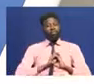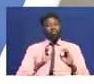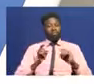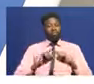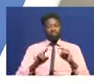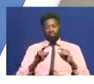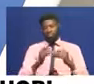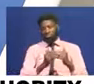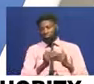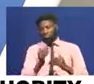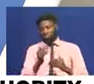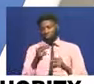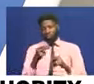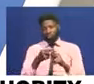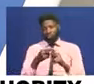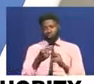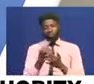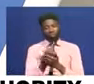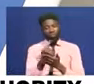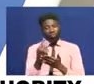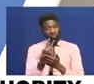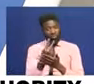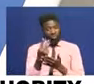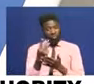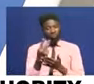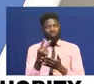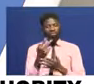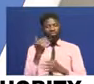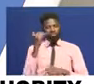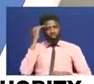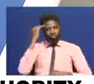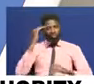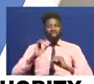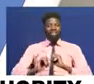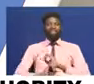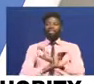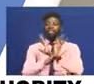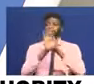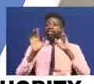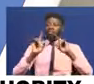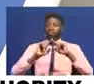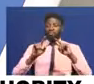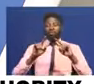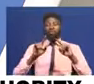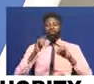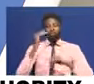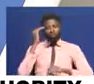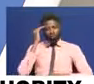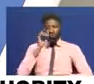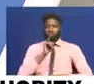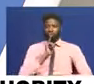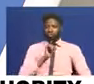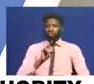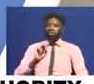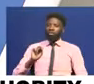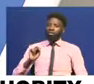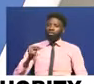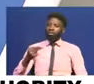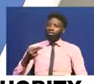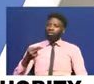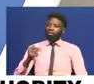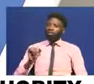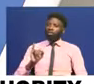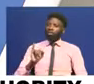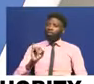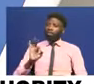or two will become very clear. But one thing that I know for a fact is that any benefit that is currently being administered under the National Health Insurance Fund